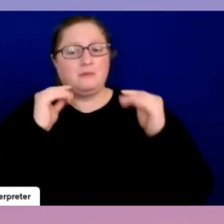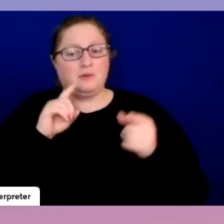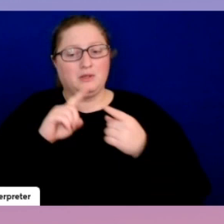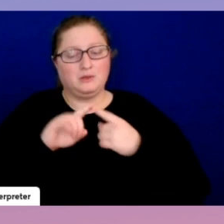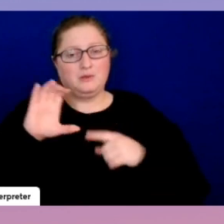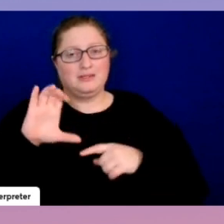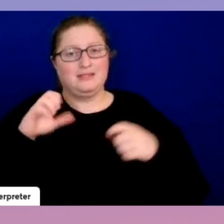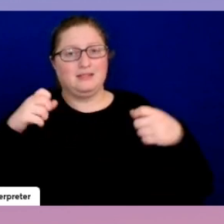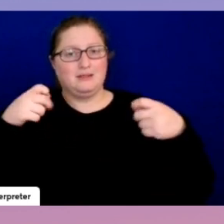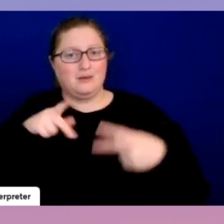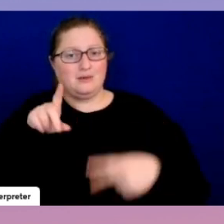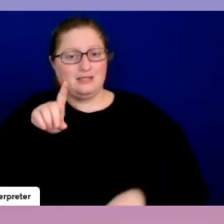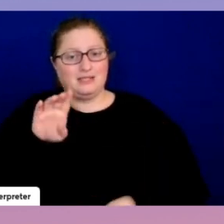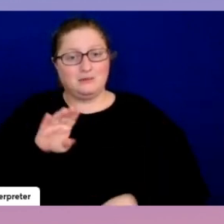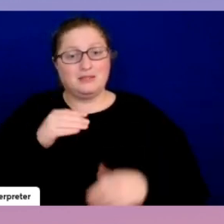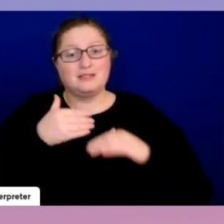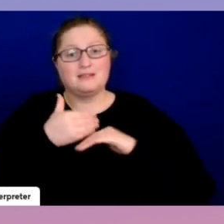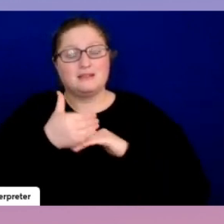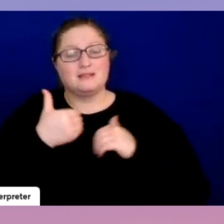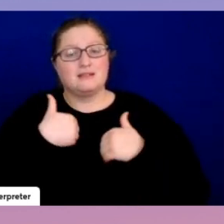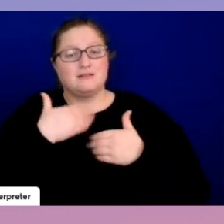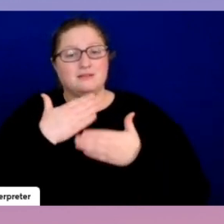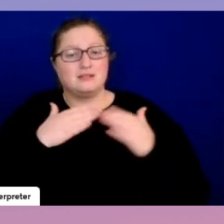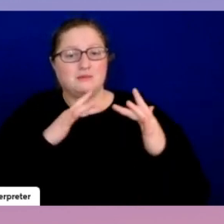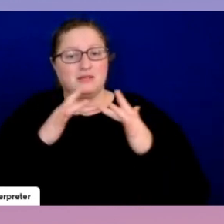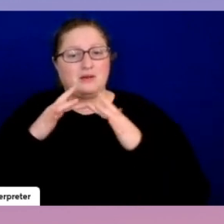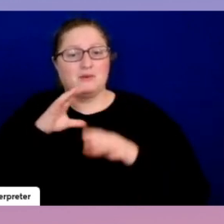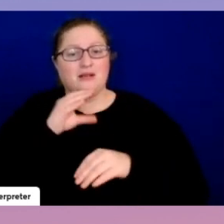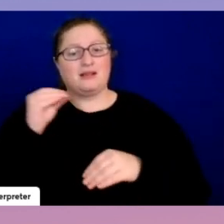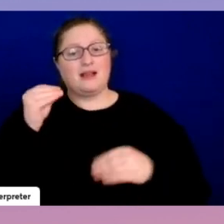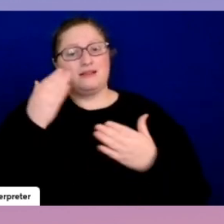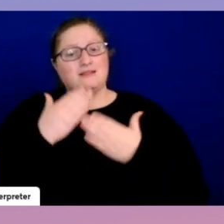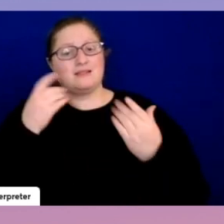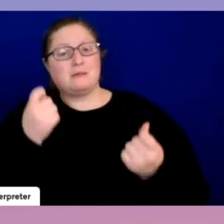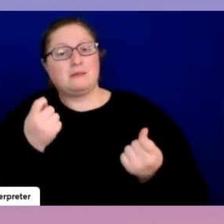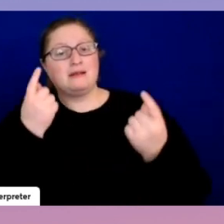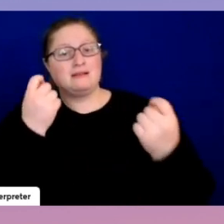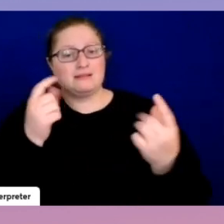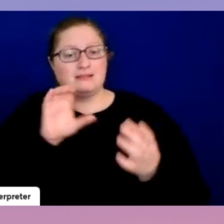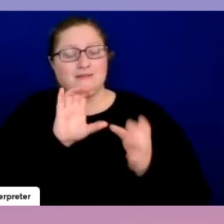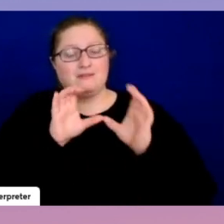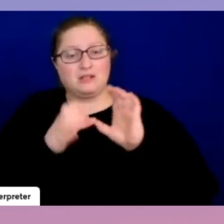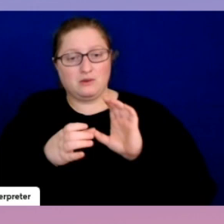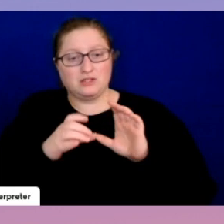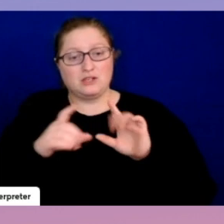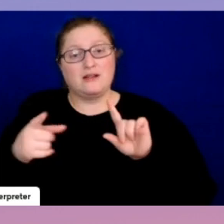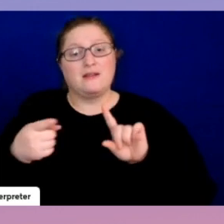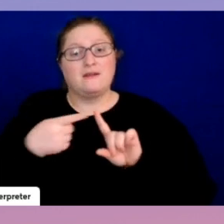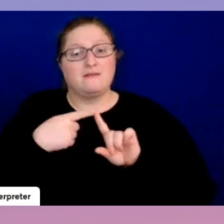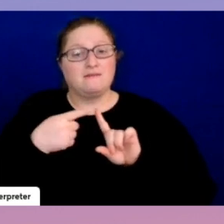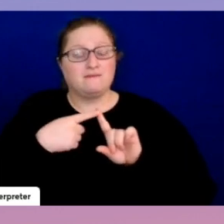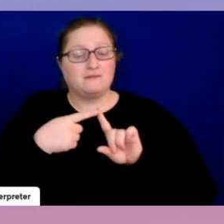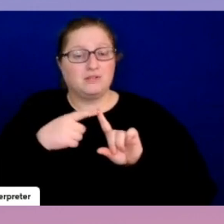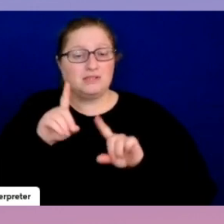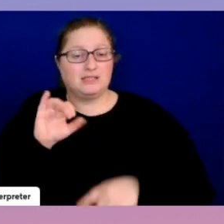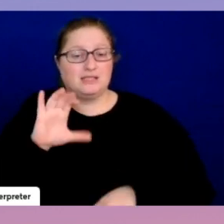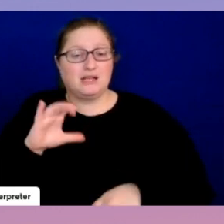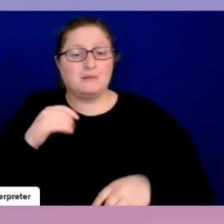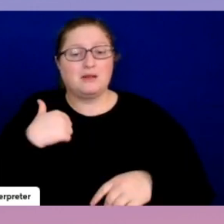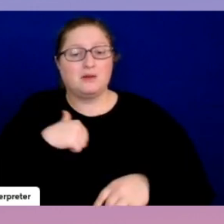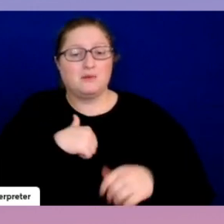Next, we have some networking and insights configuration. In the first dynamic block, we pass configuration for setting